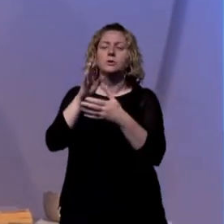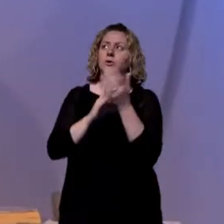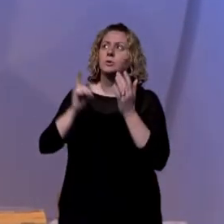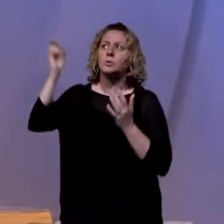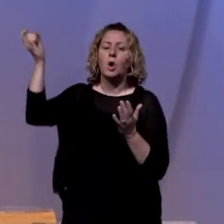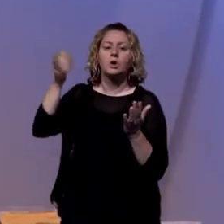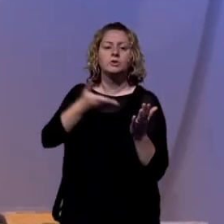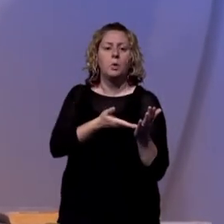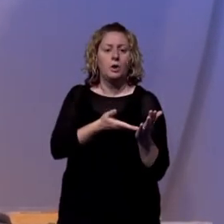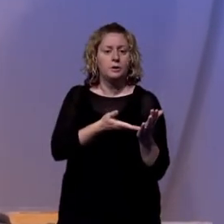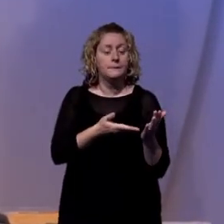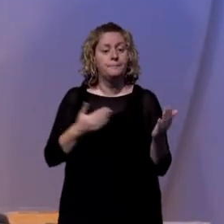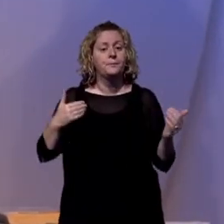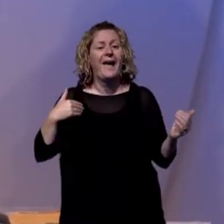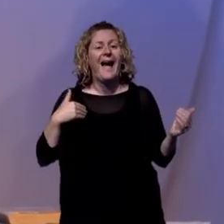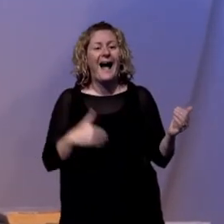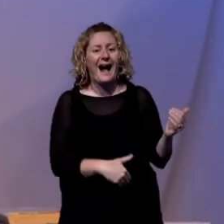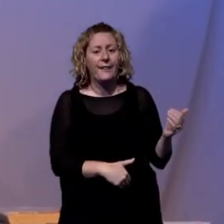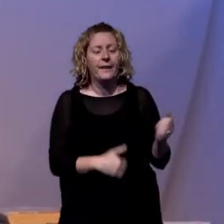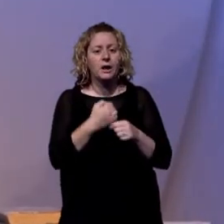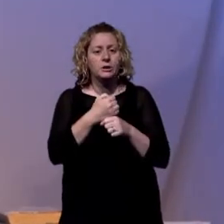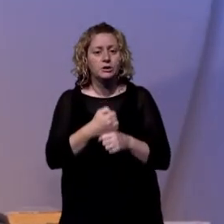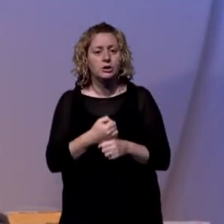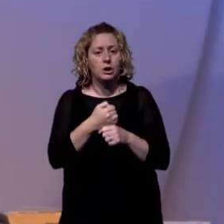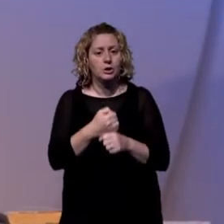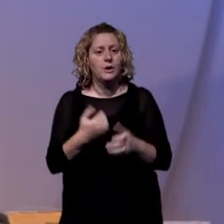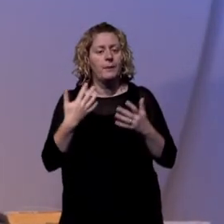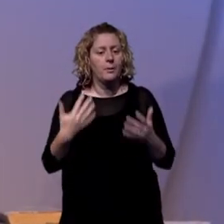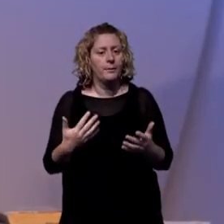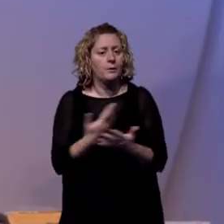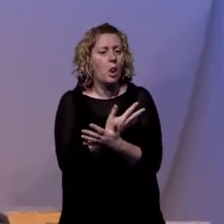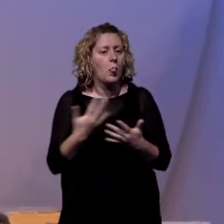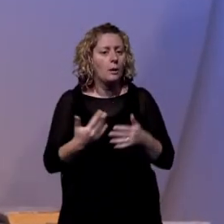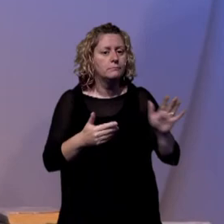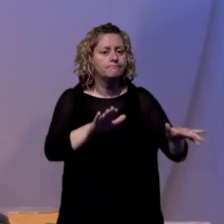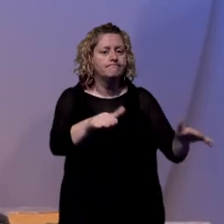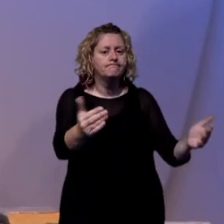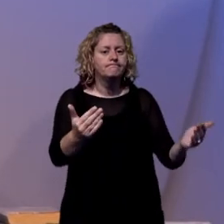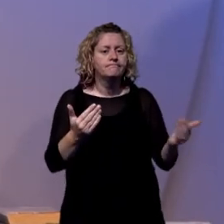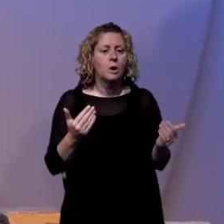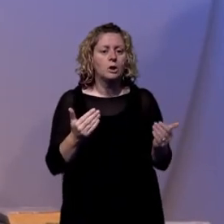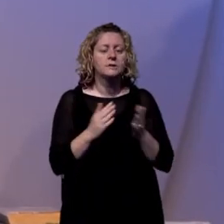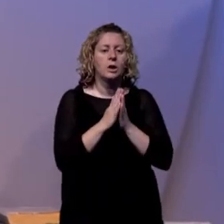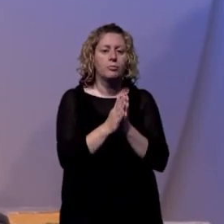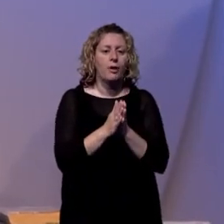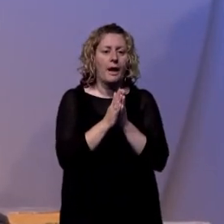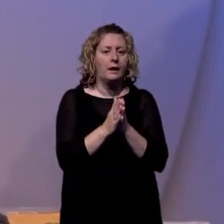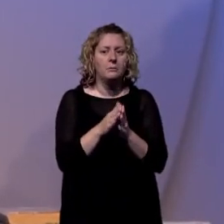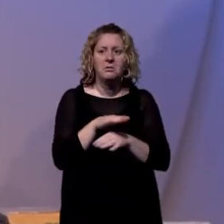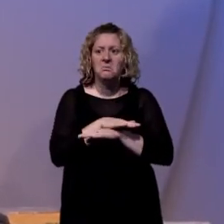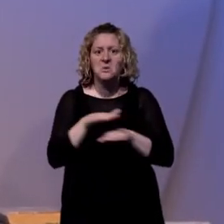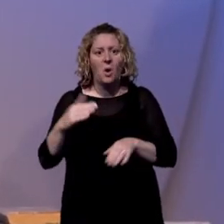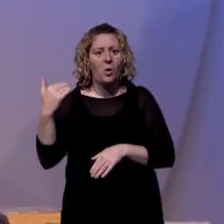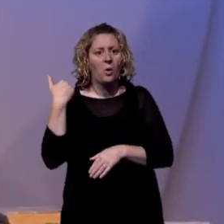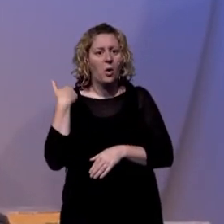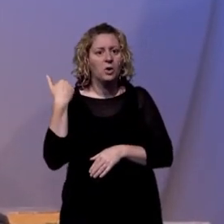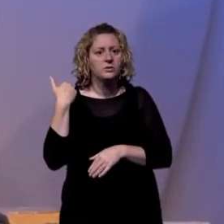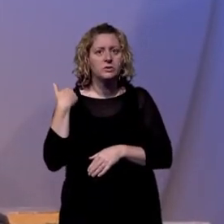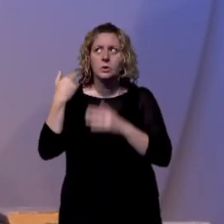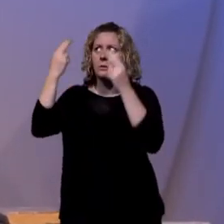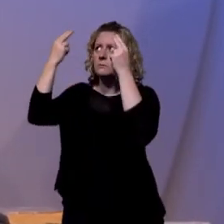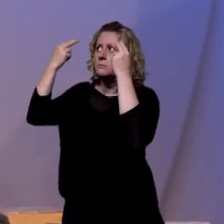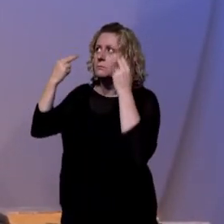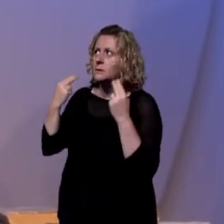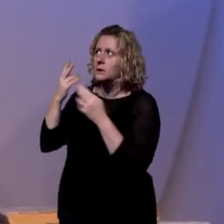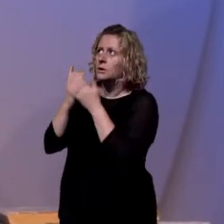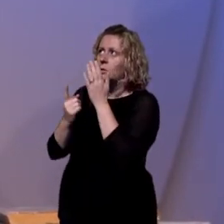moment, brothers and sisters. There's loads of calls to prayer, but there are not calls to obedience to God's word. And if you're not going to